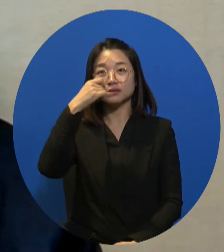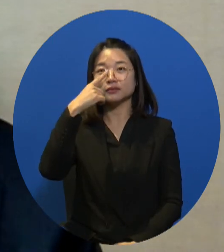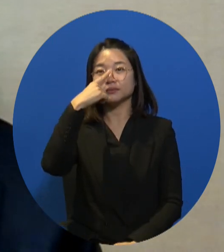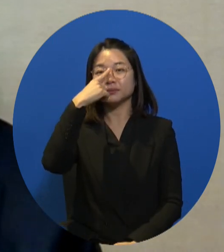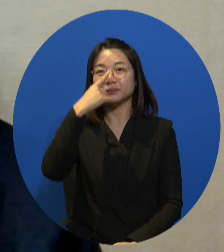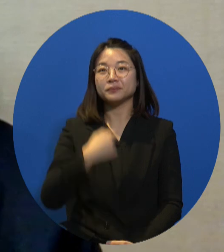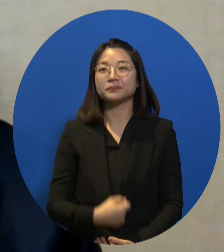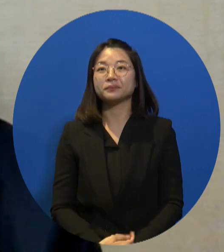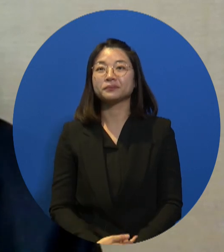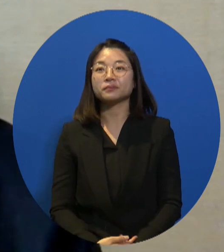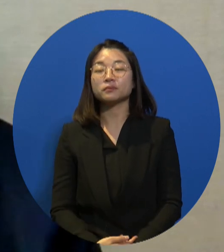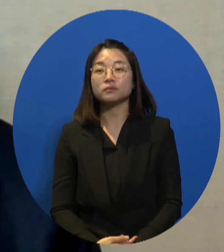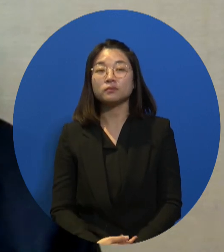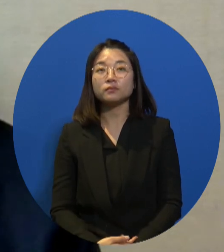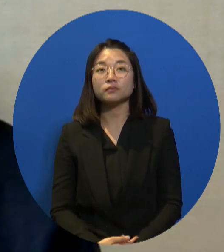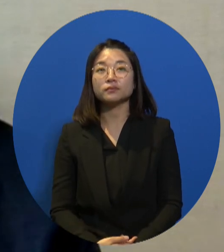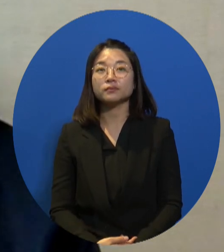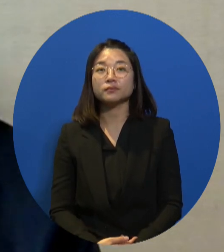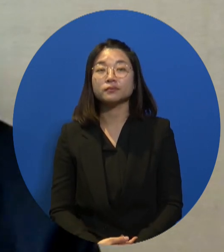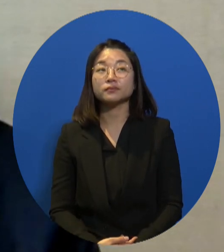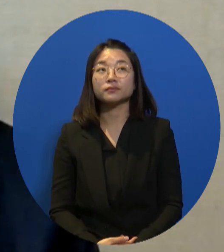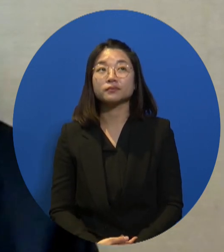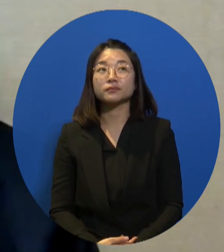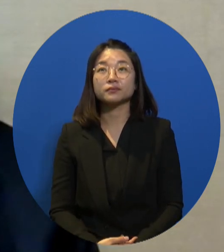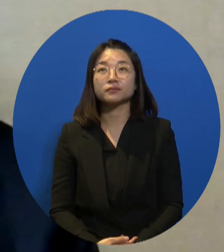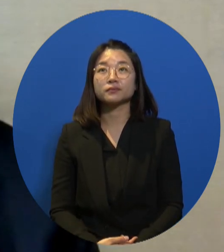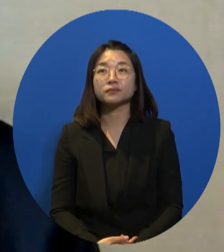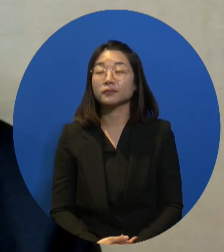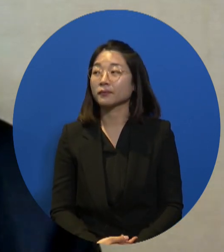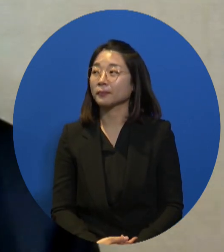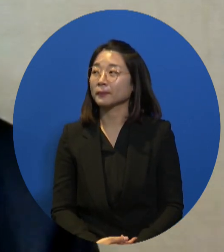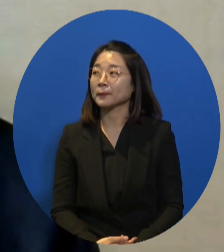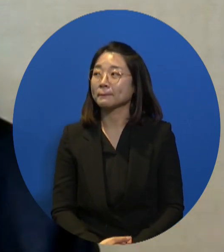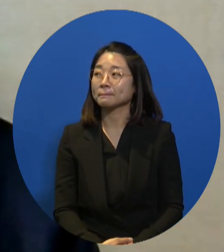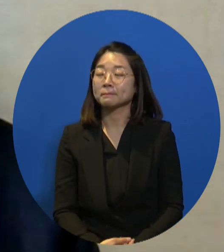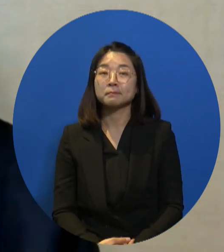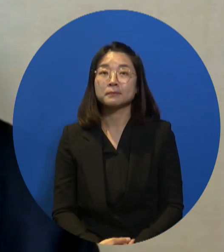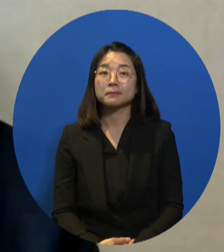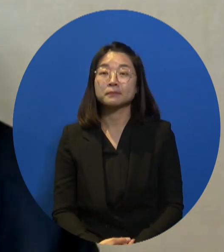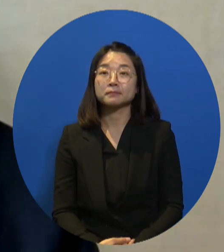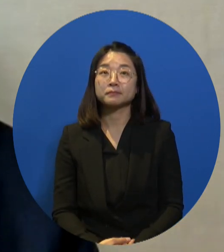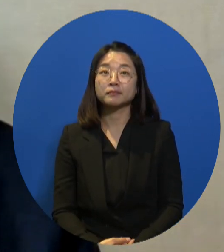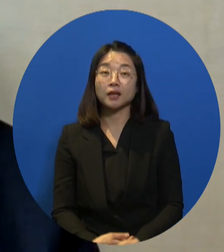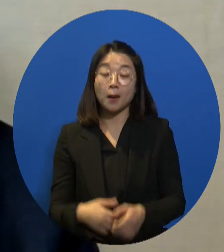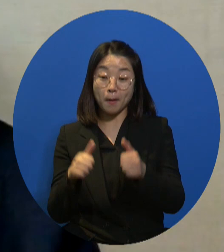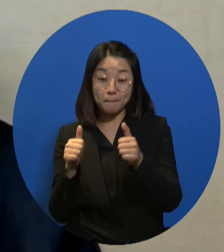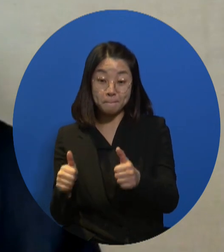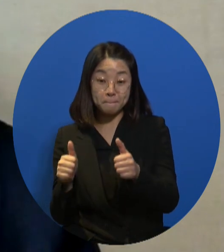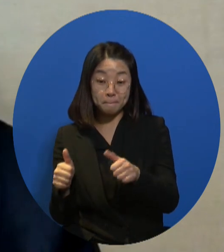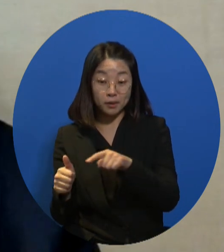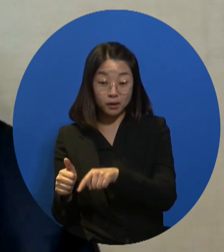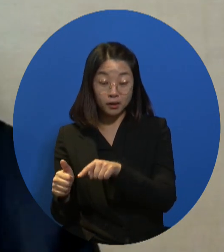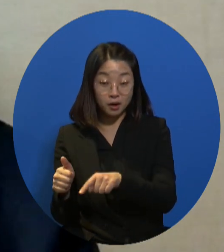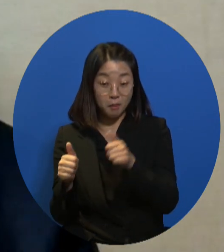have legal effects, or some say that it's also kind of a reference that we should think about.